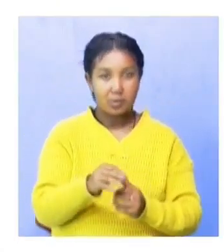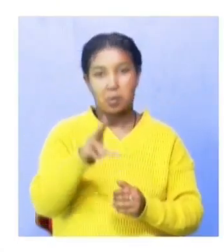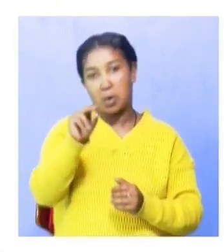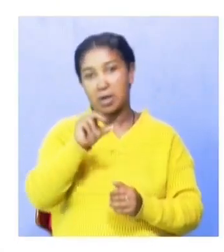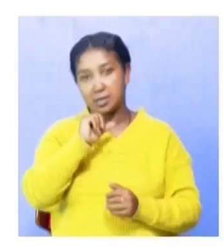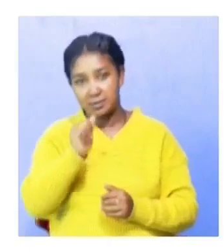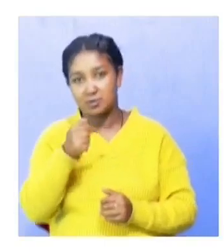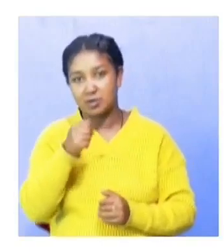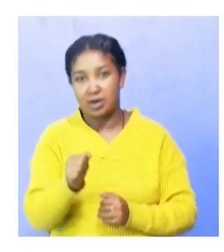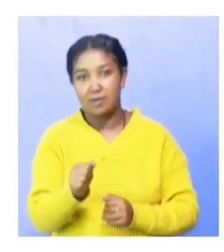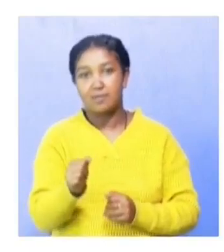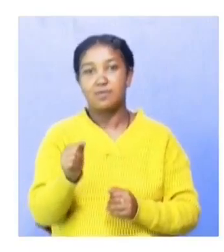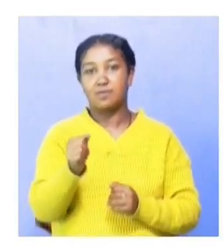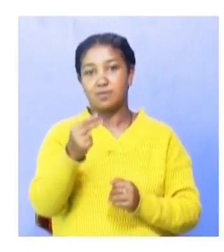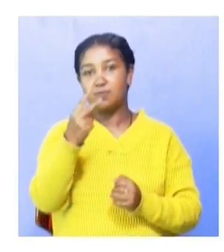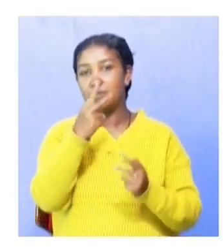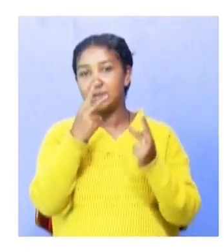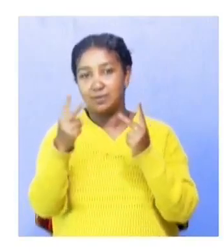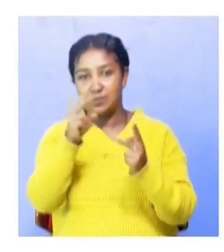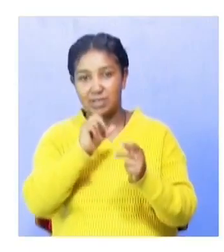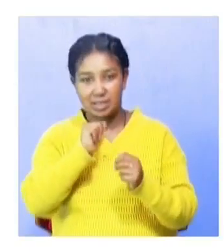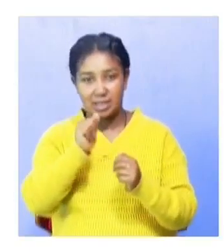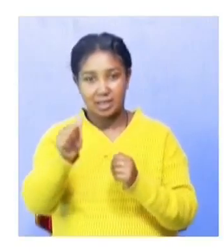possible. Visiting